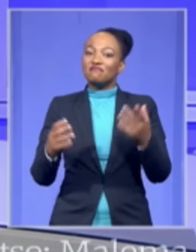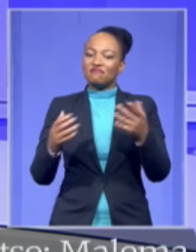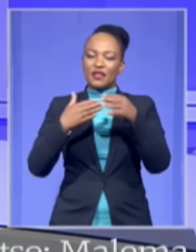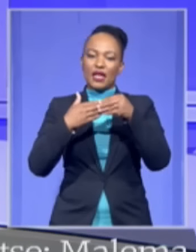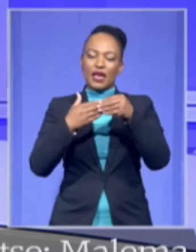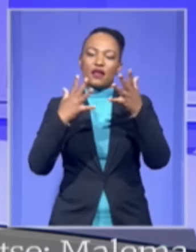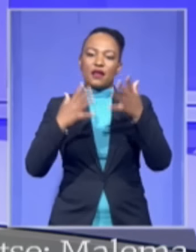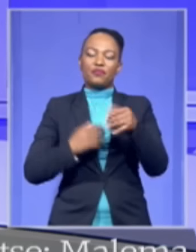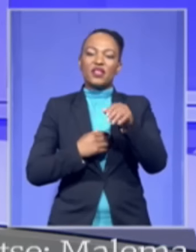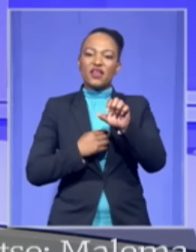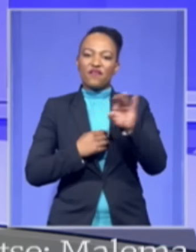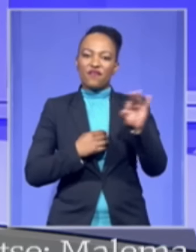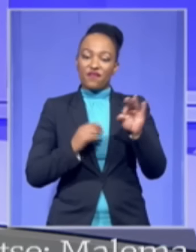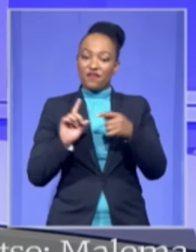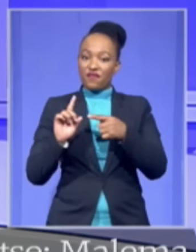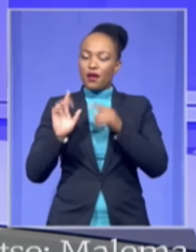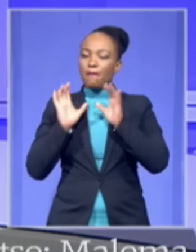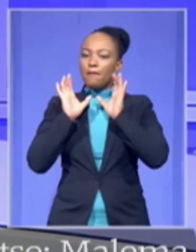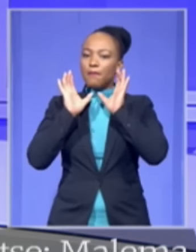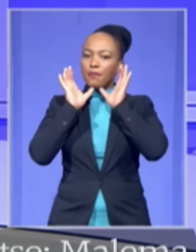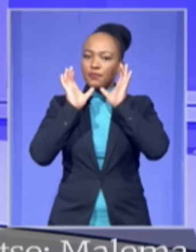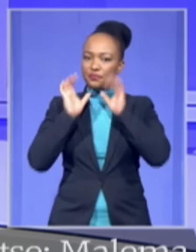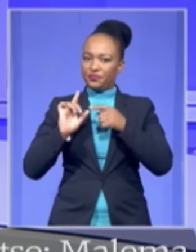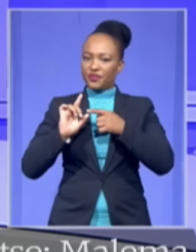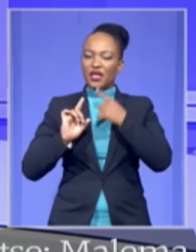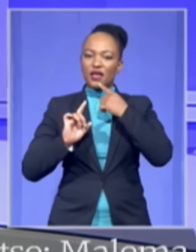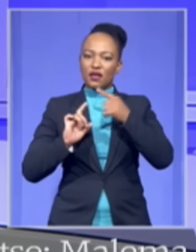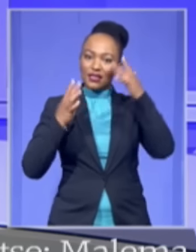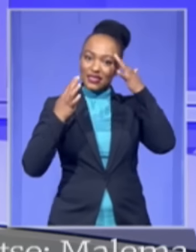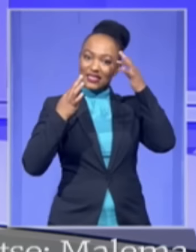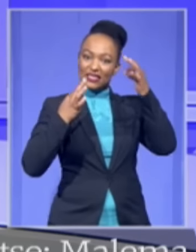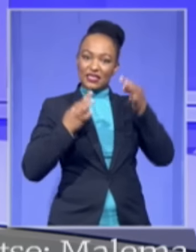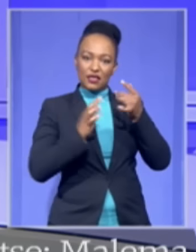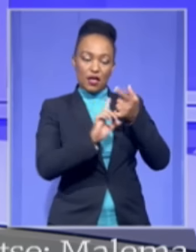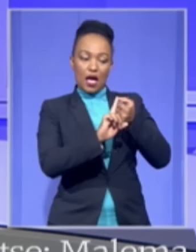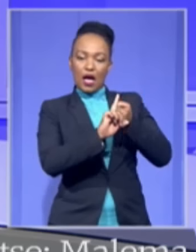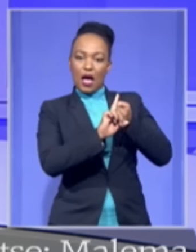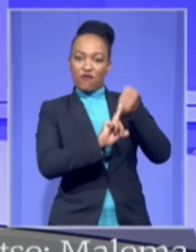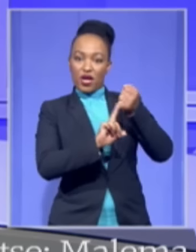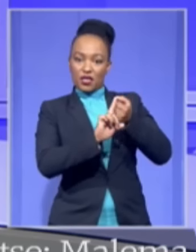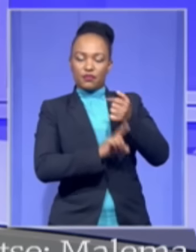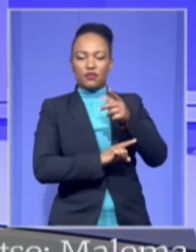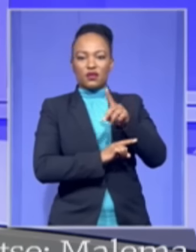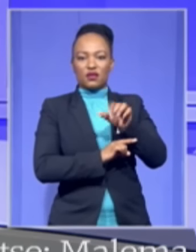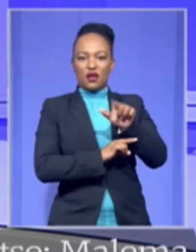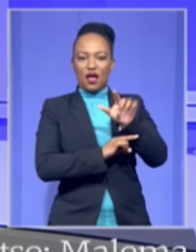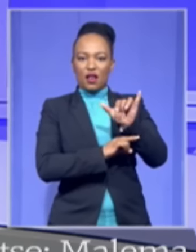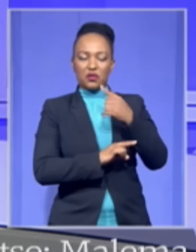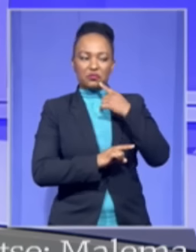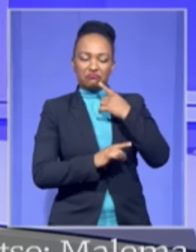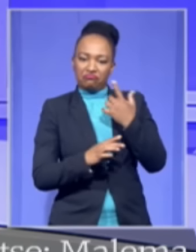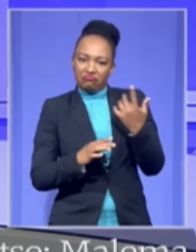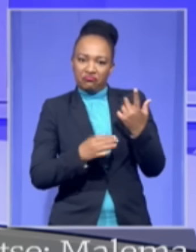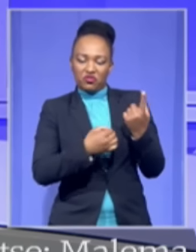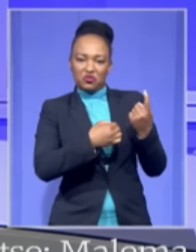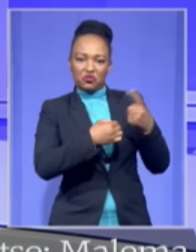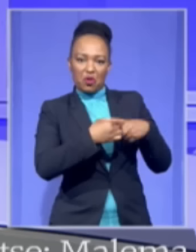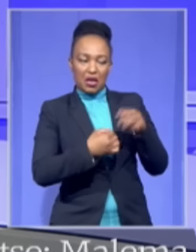Moeteledipele wa EFF Julius Malema a re tshwetso ya moadvokata Dalimpofu ya go ikamanya le lekoko la Umkhonto wesizwe